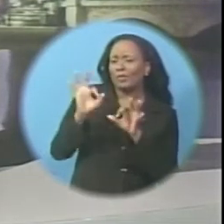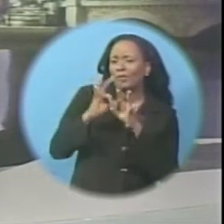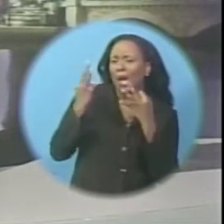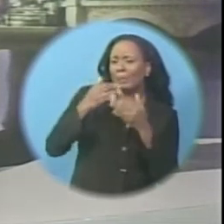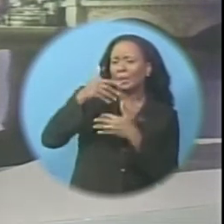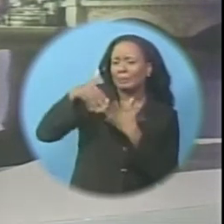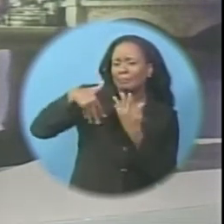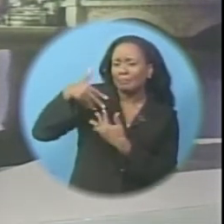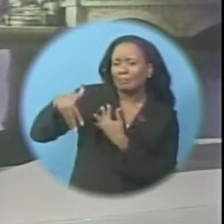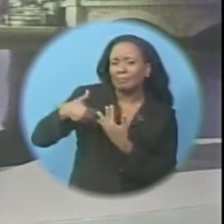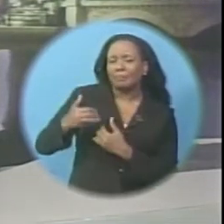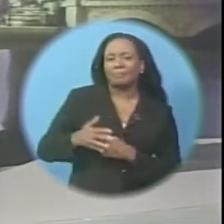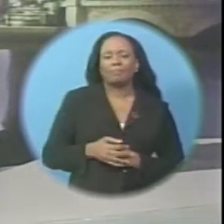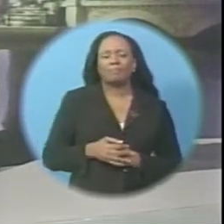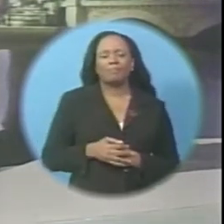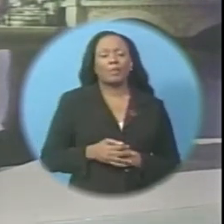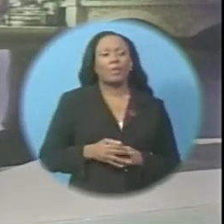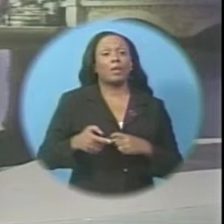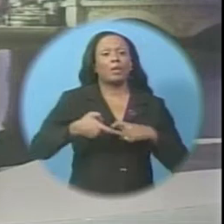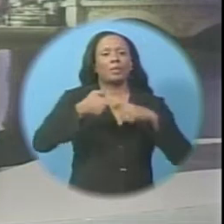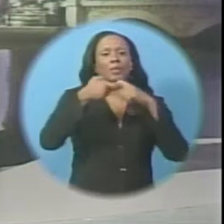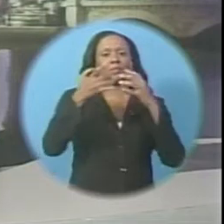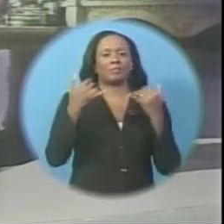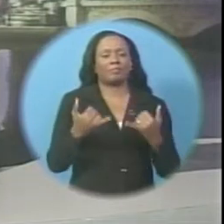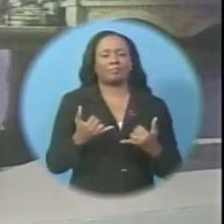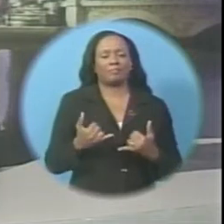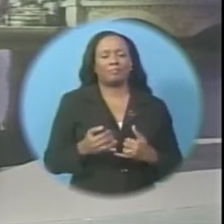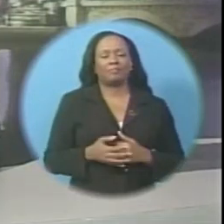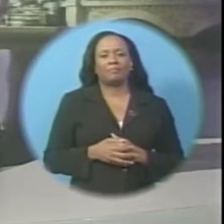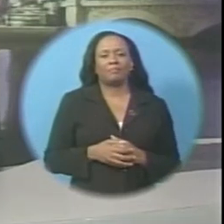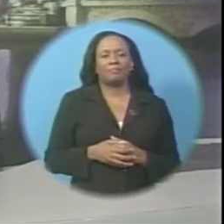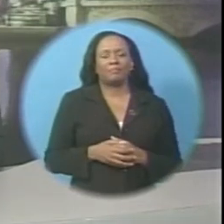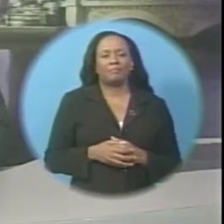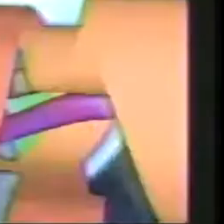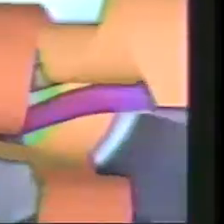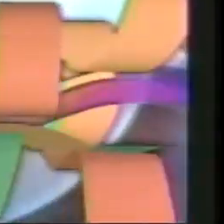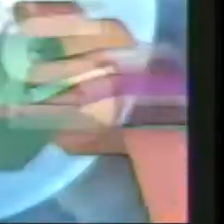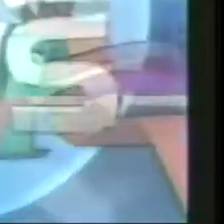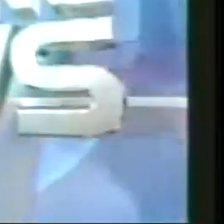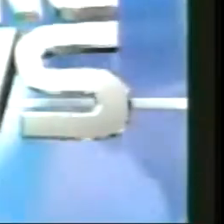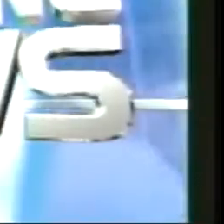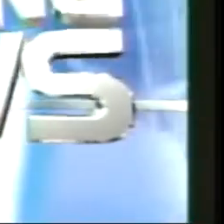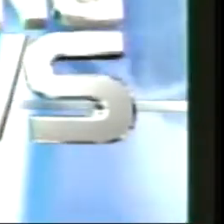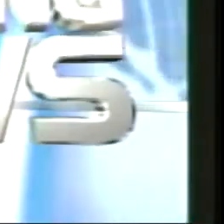man. Well, stay with us. We'll have more news right after the break.